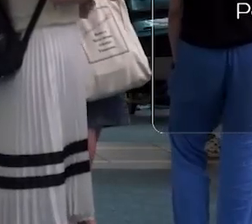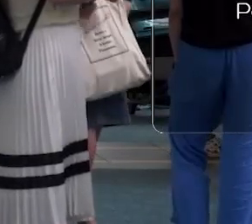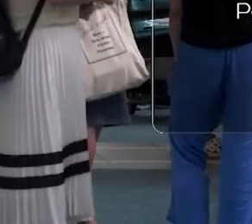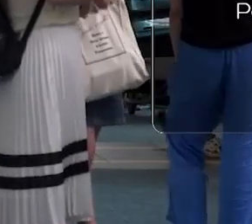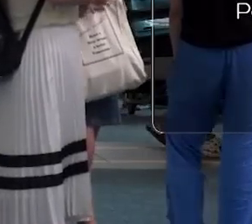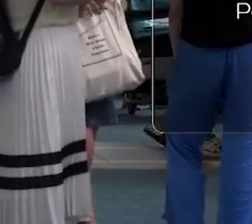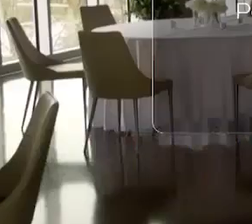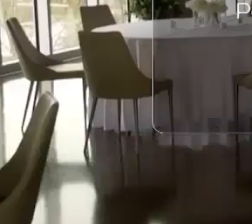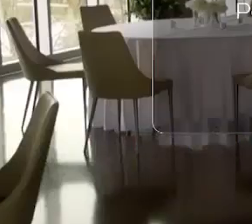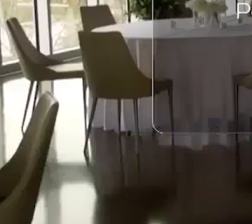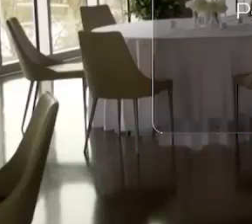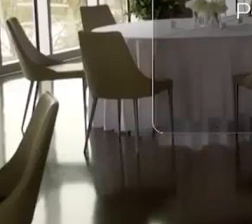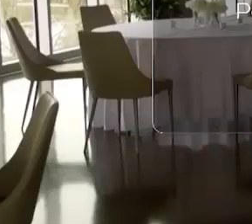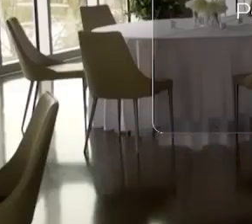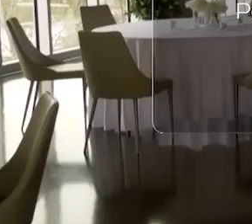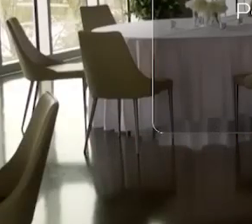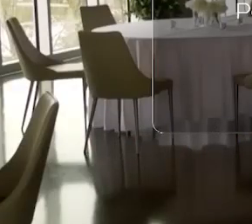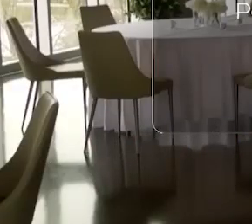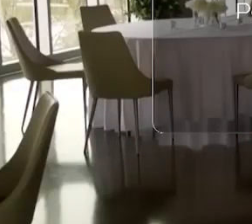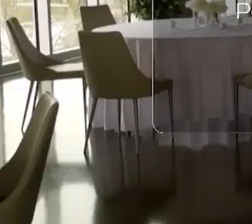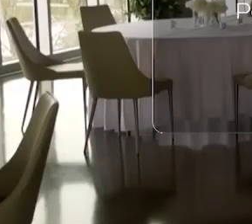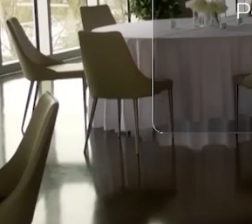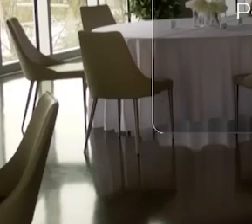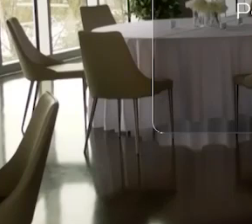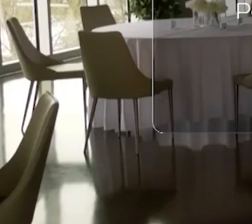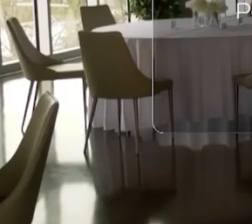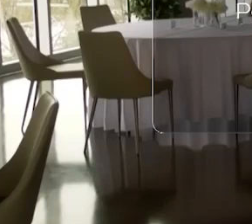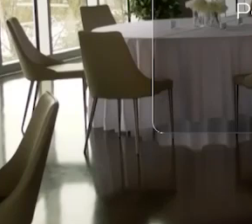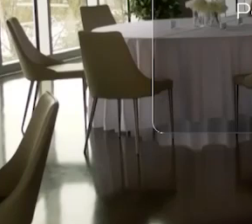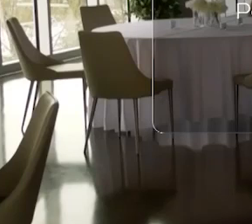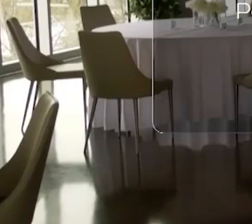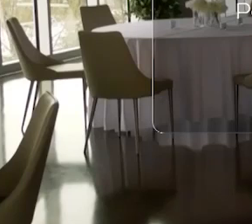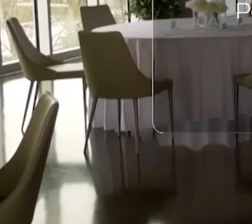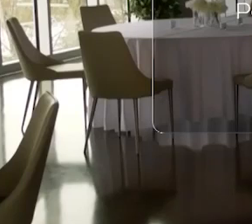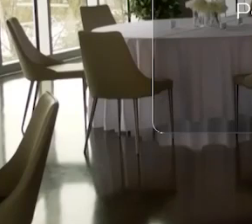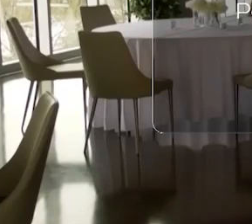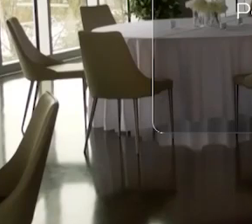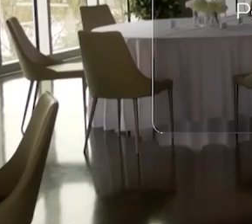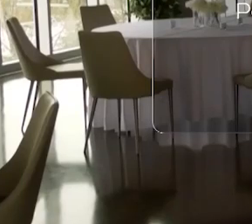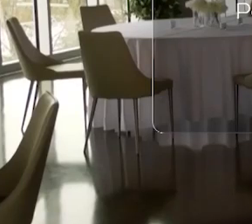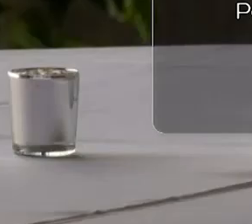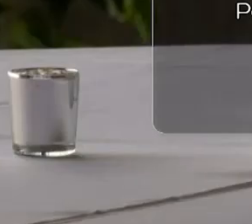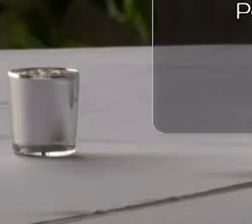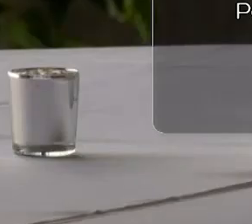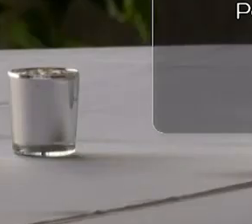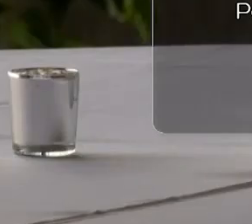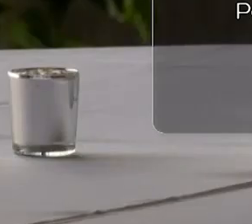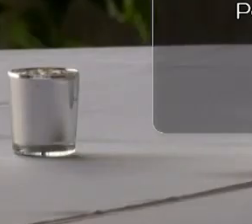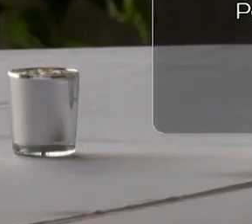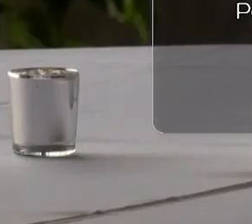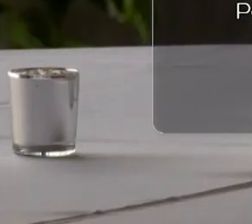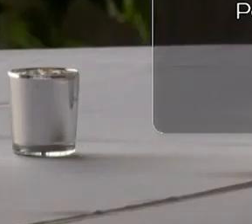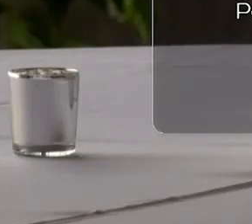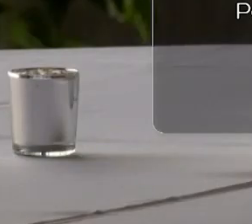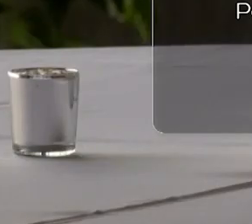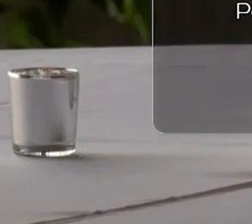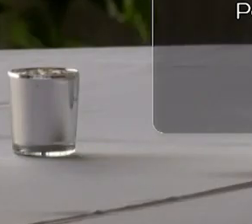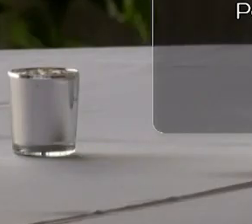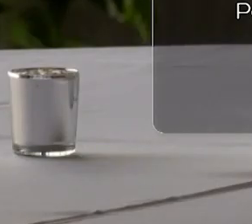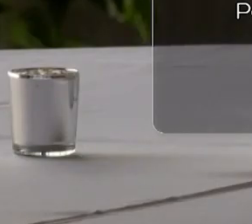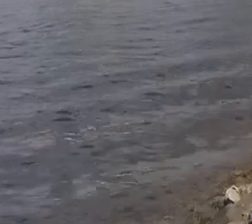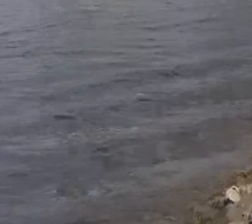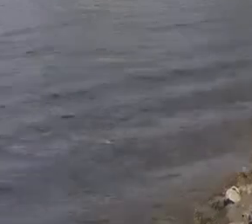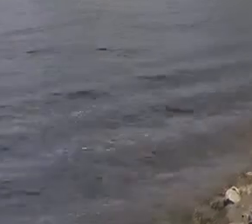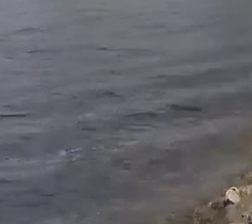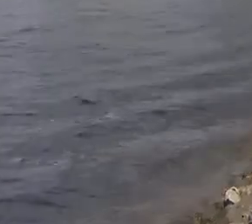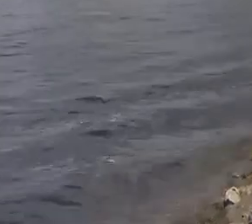to normal. And you can have 50 people indoors or 50% of capacity, whichever is higher. 5,000 people can gather outdoors